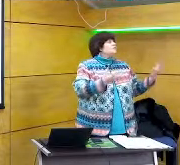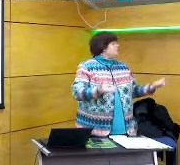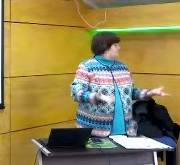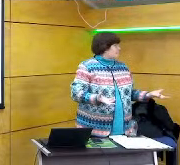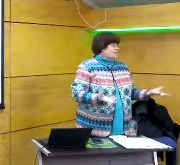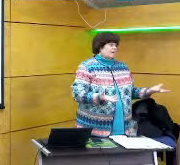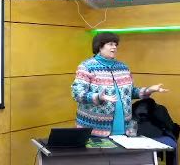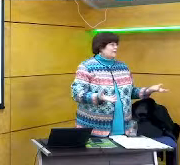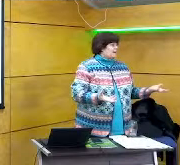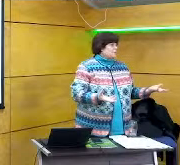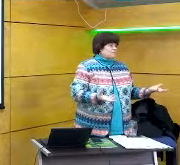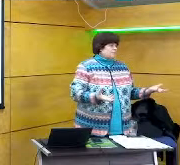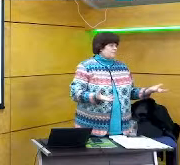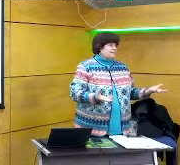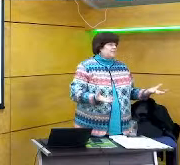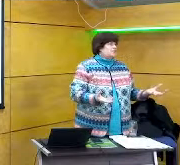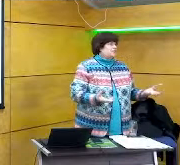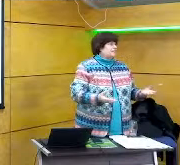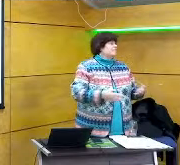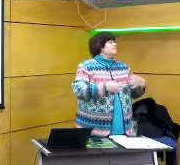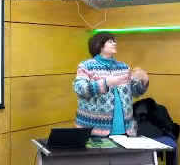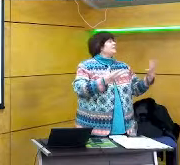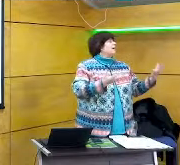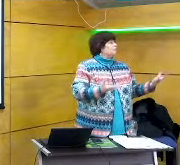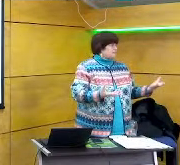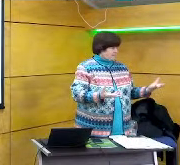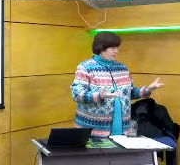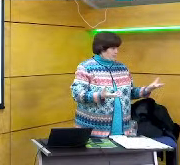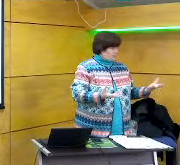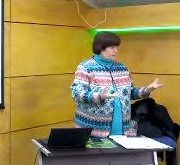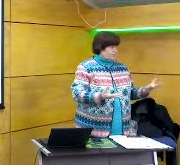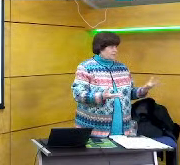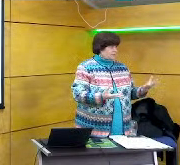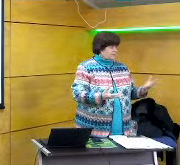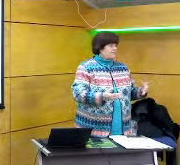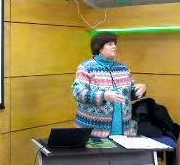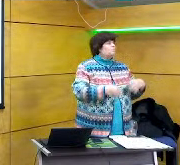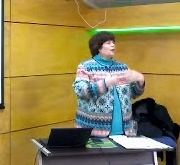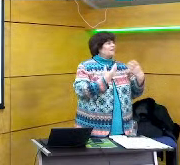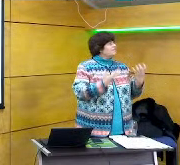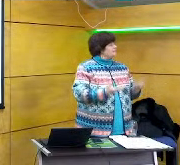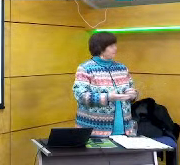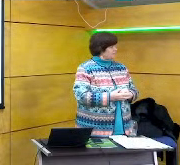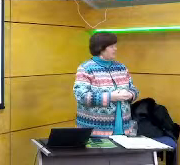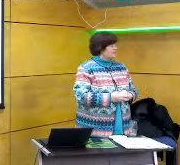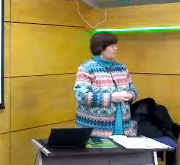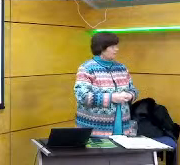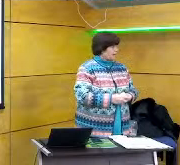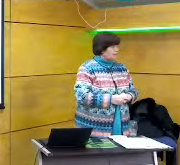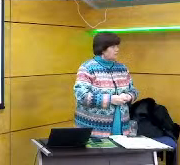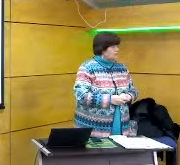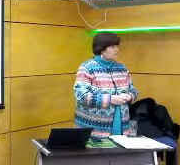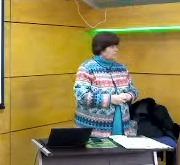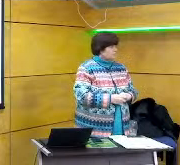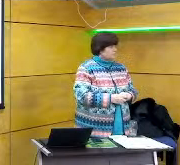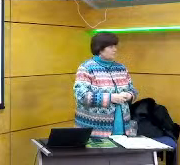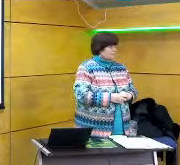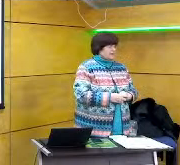But you need to allow them to take the chance and see how it sounds. They need to practice saying things out